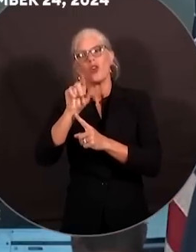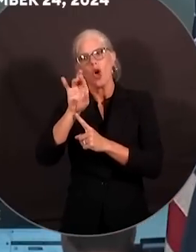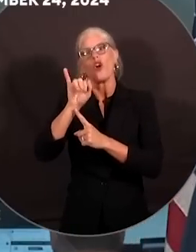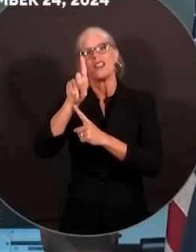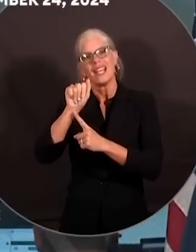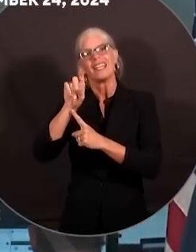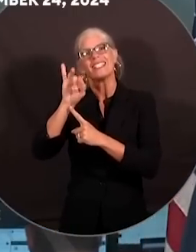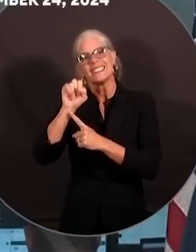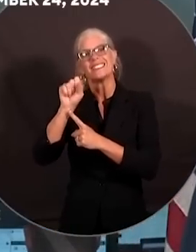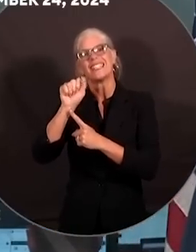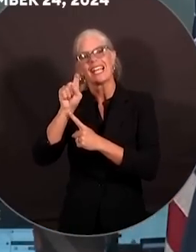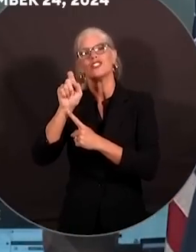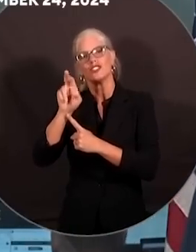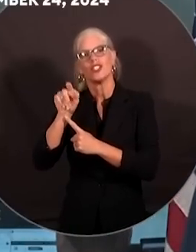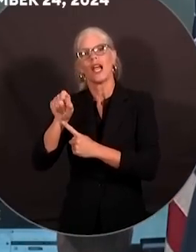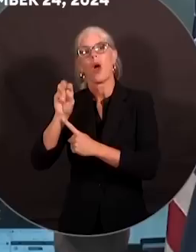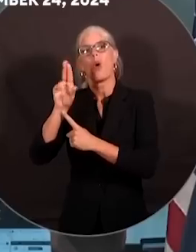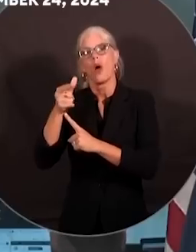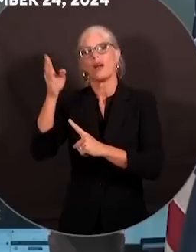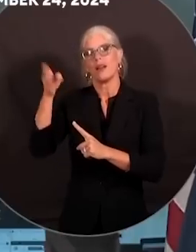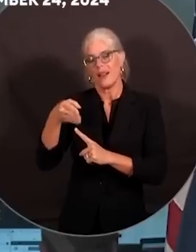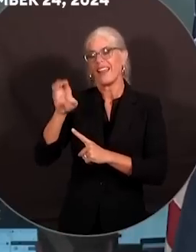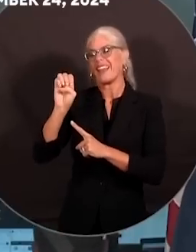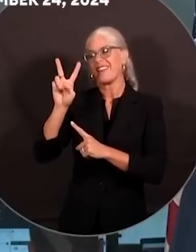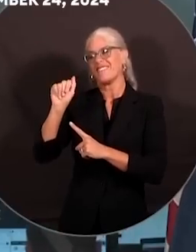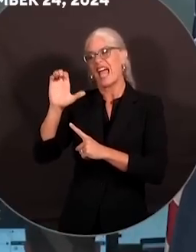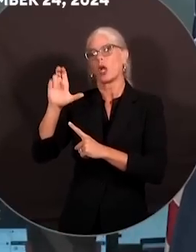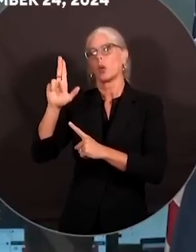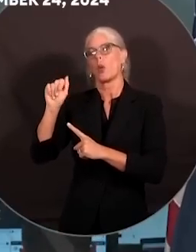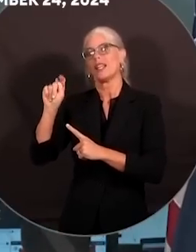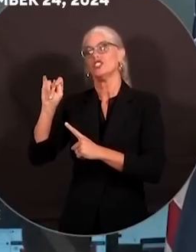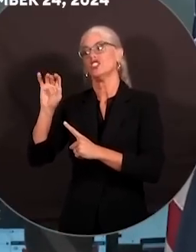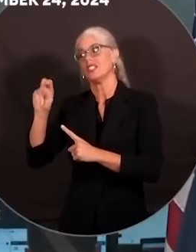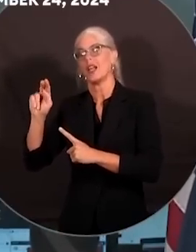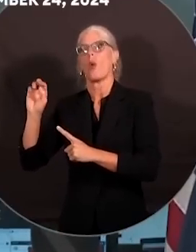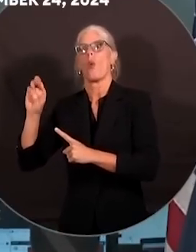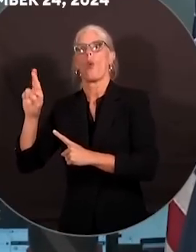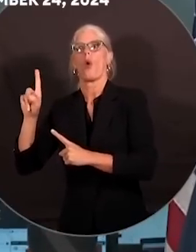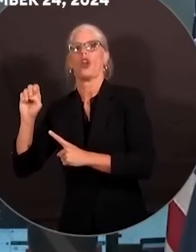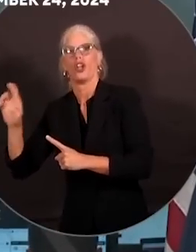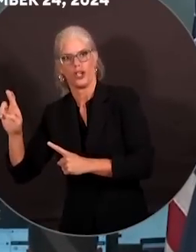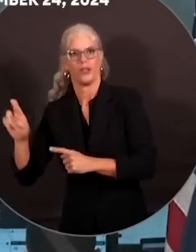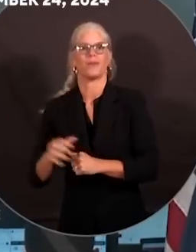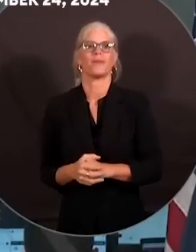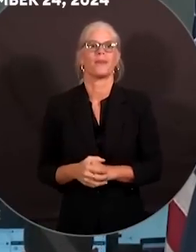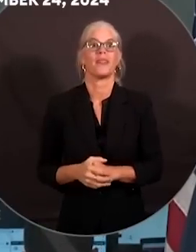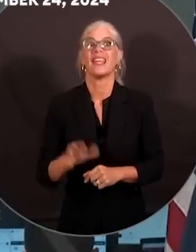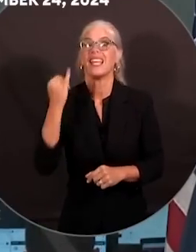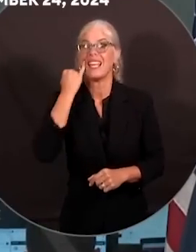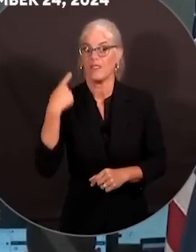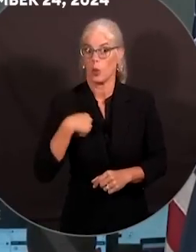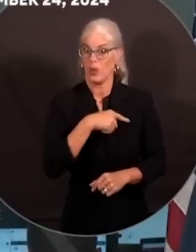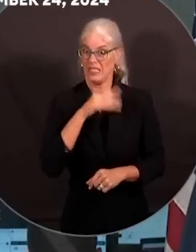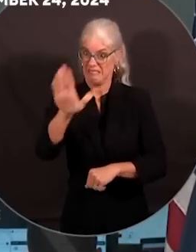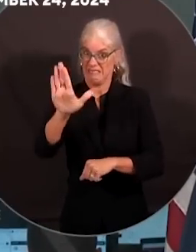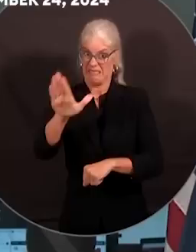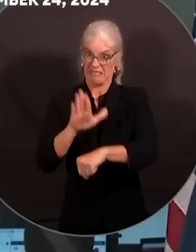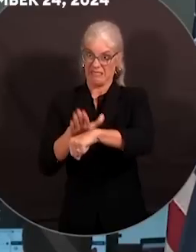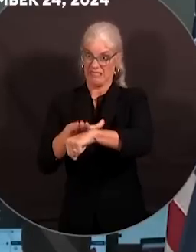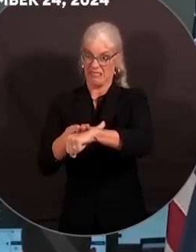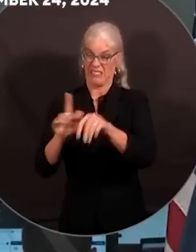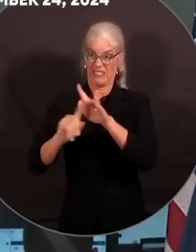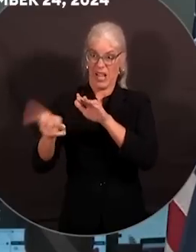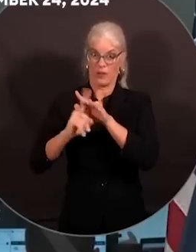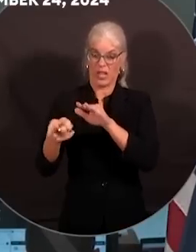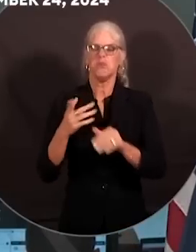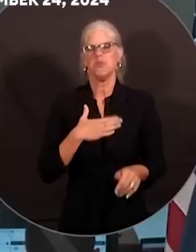floridadisaster.org/evacuation orders. If you are ordered to evacuate by your county, please do so. As a former local emergency manager, I can tell you that